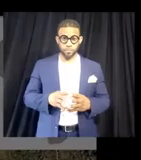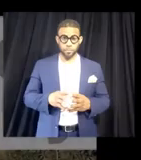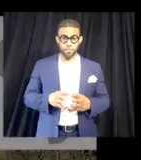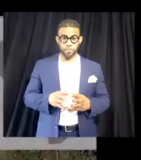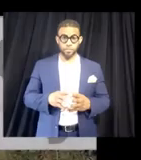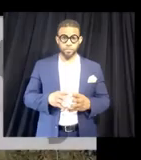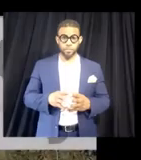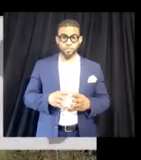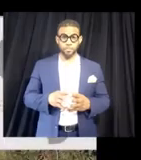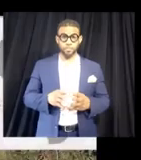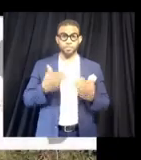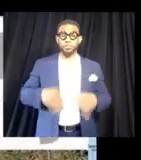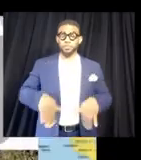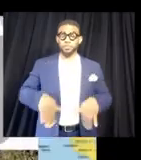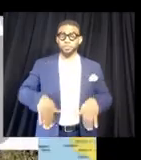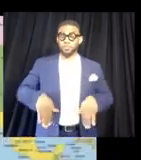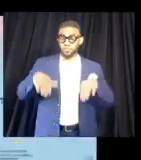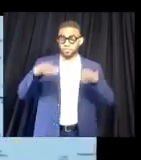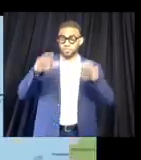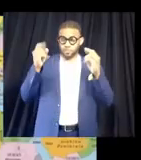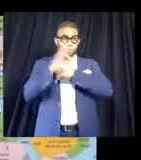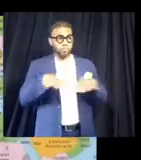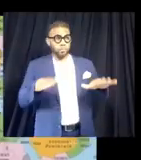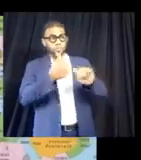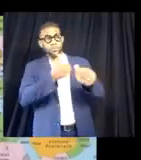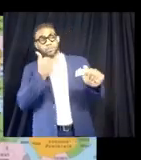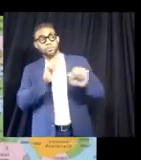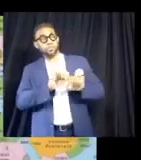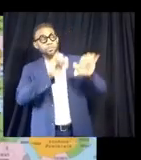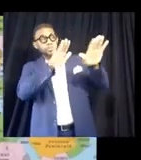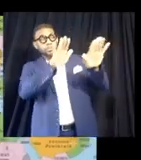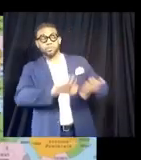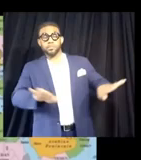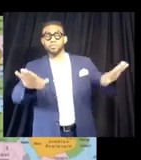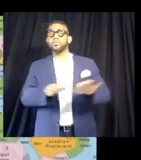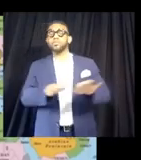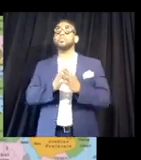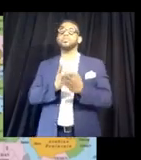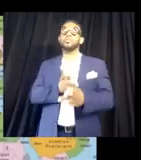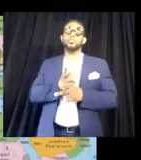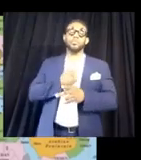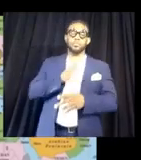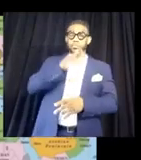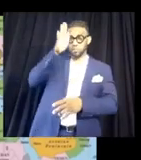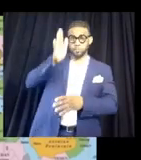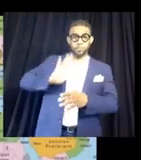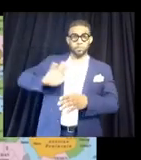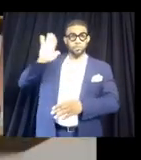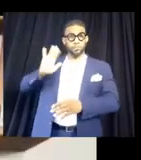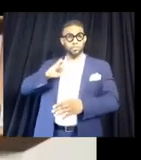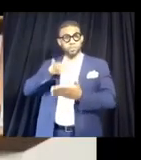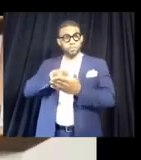Dumurundi Mugabo, I grew up in multiple foreign lands away from the hills and valleys that nurtured my parents and